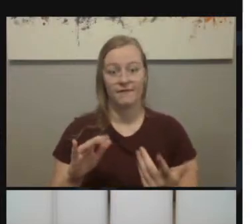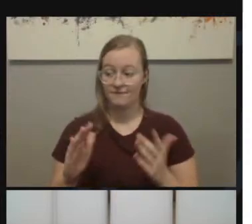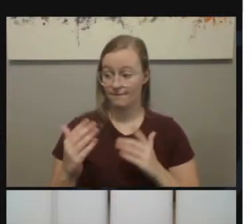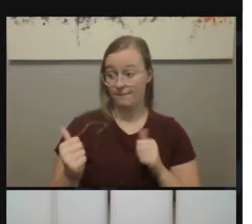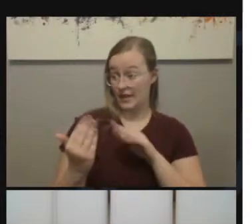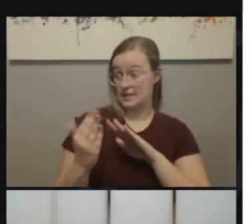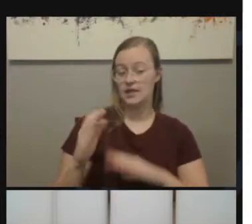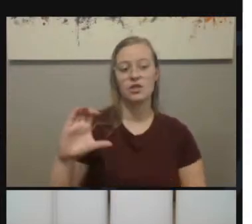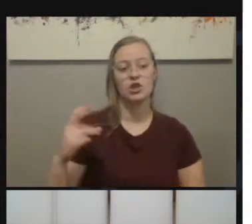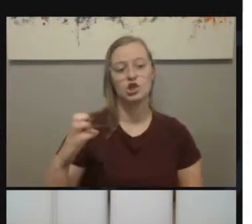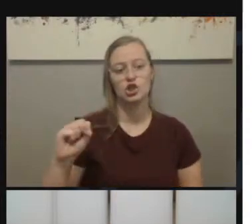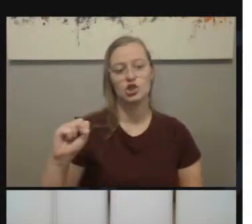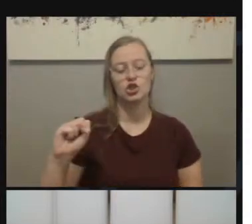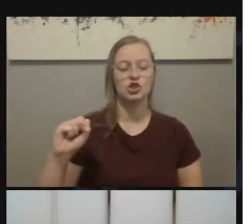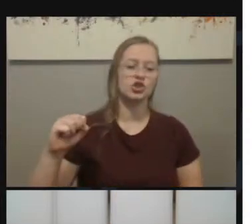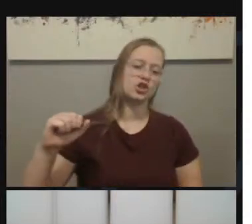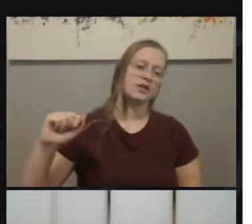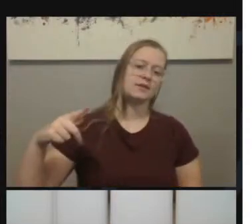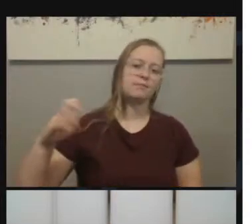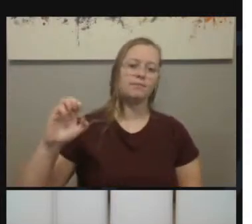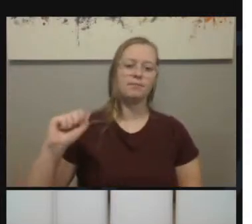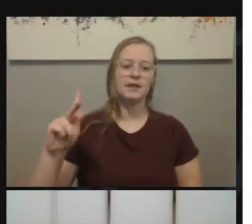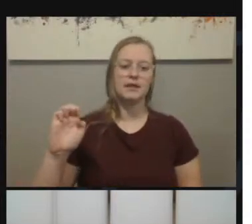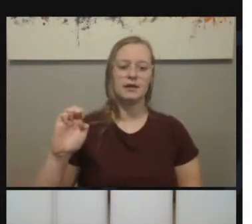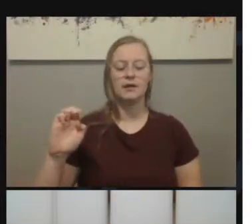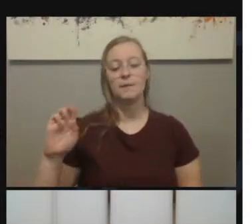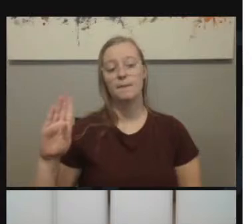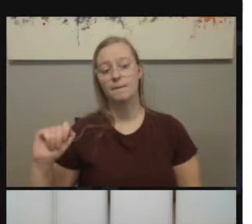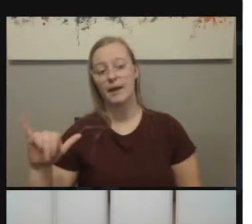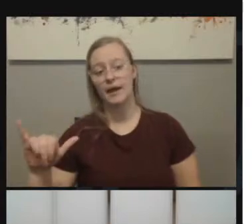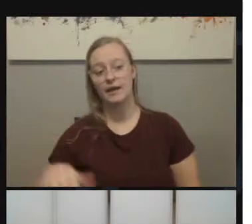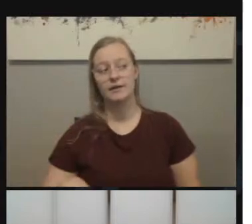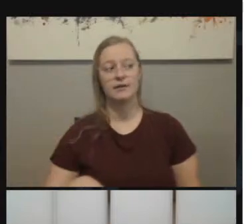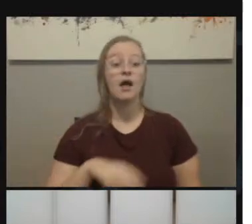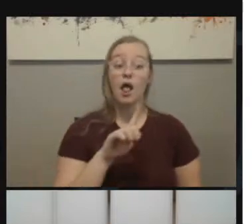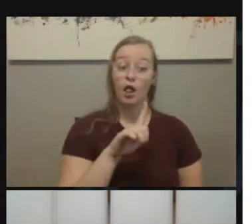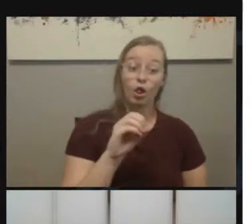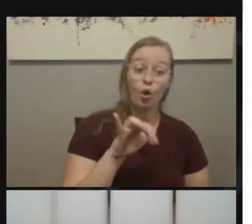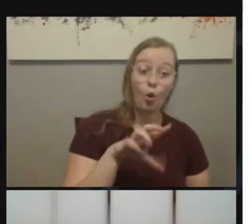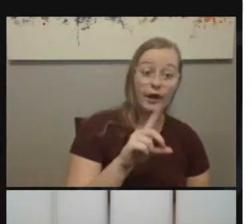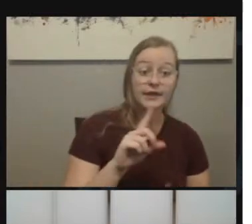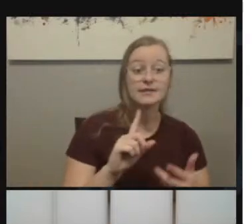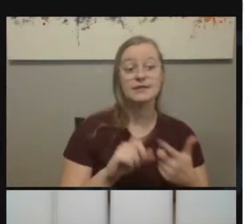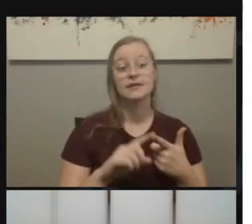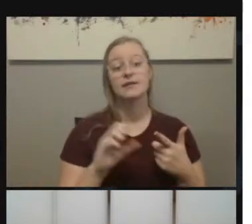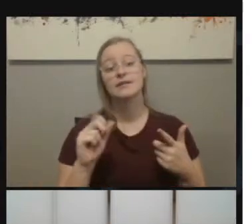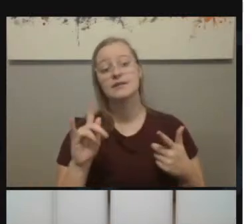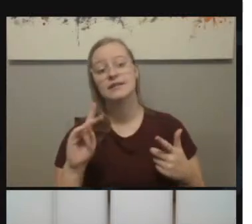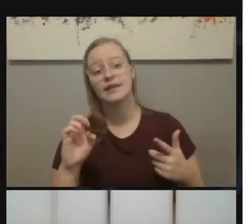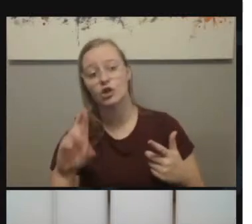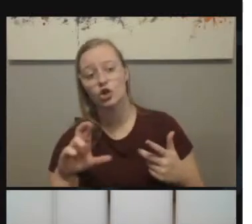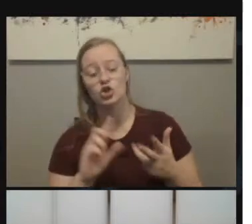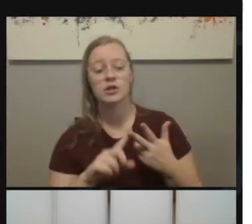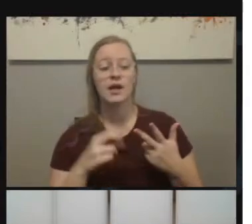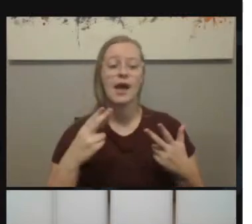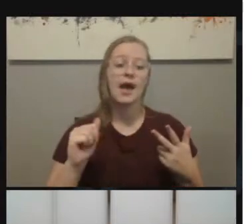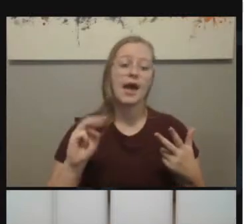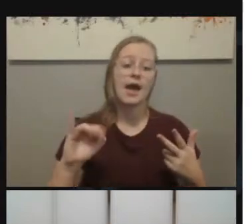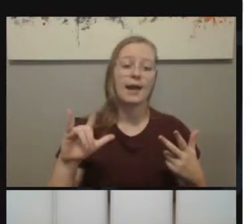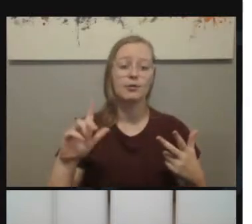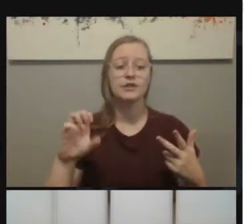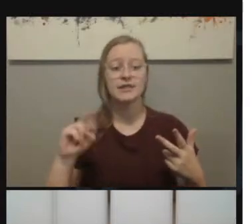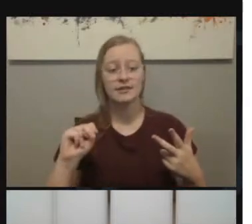great plantations of the Lloyds and the Skinners and the Hamiltons and such family were